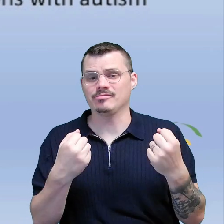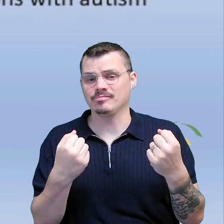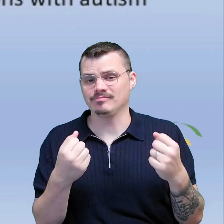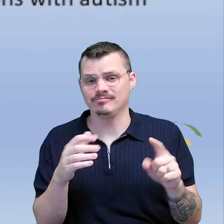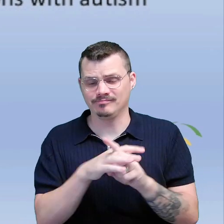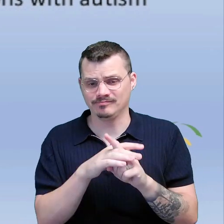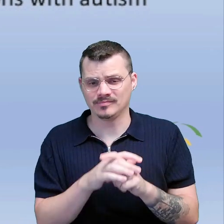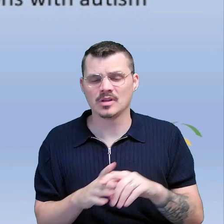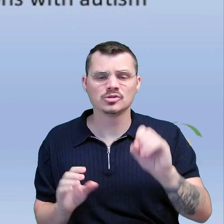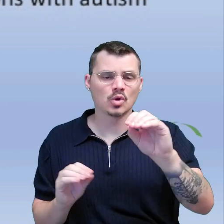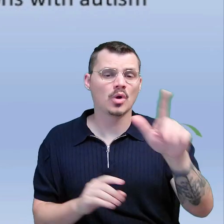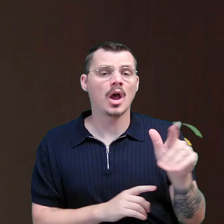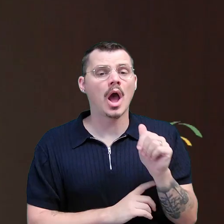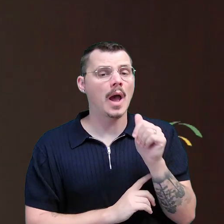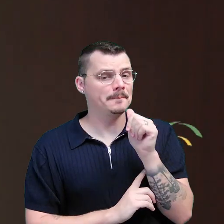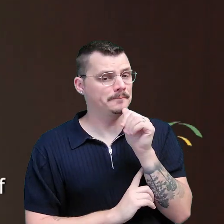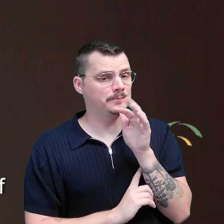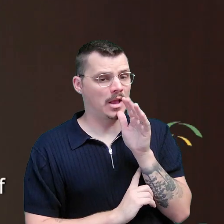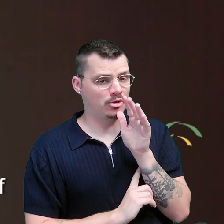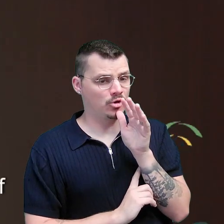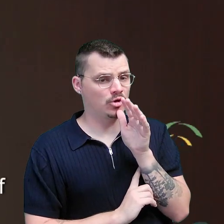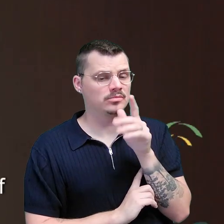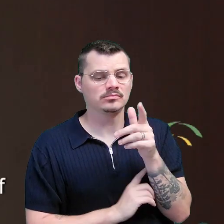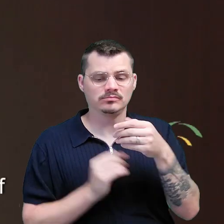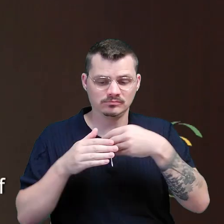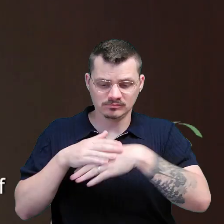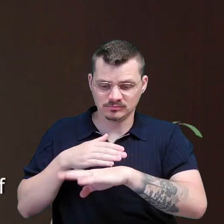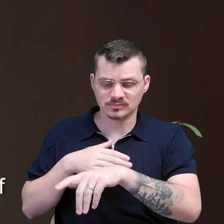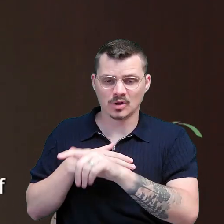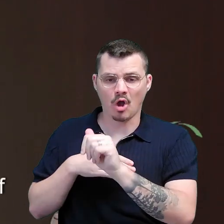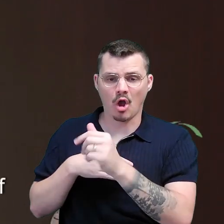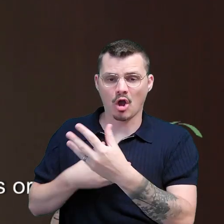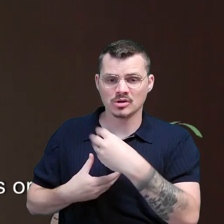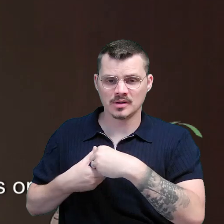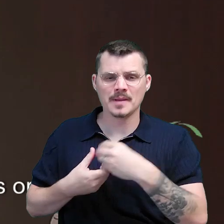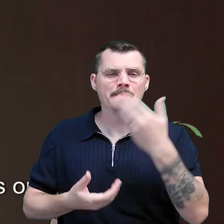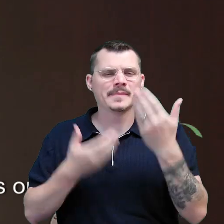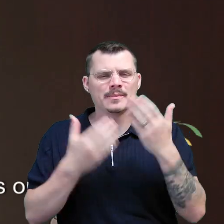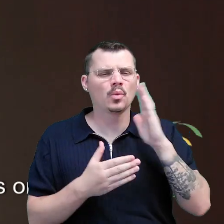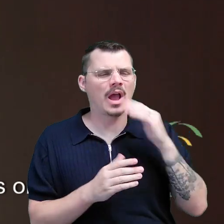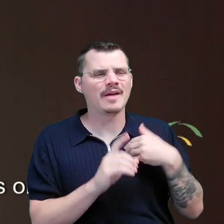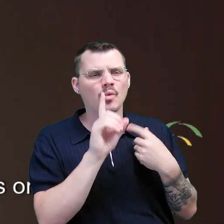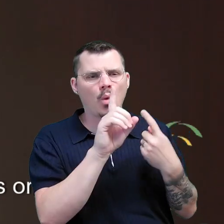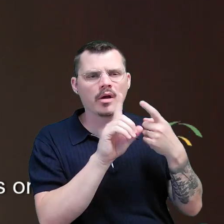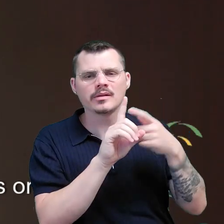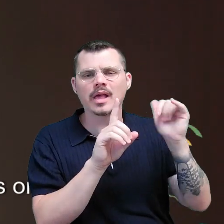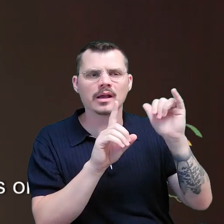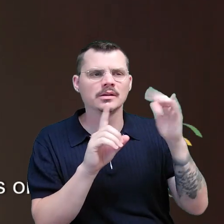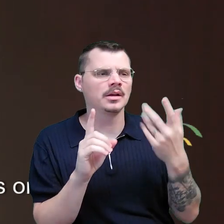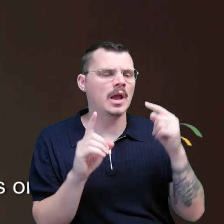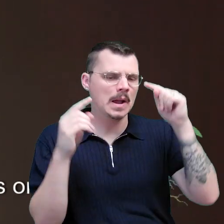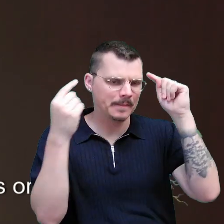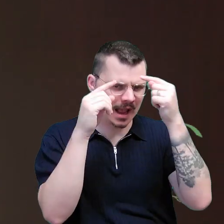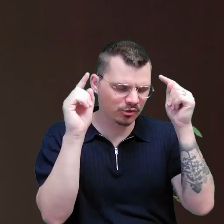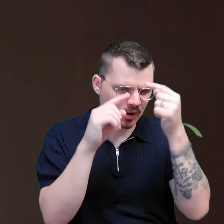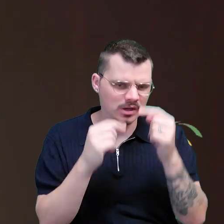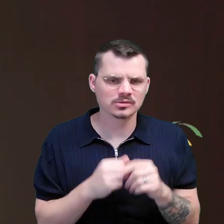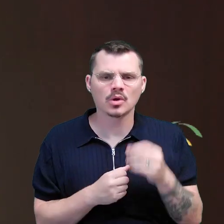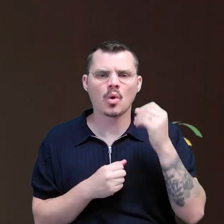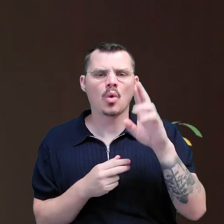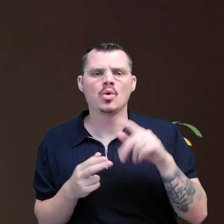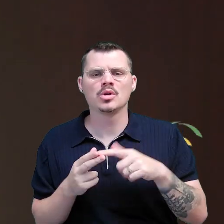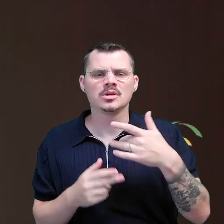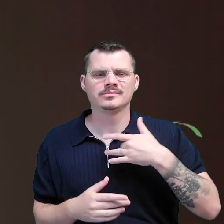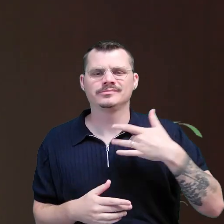So a mother of a child with autism might have one of the complications, like migraine headaches or